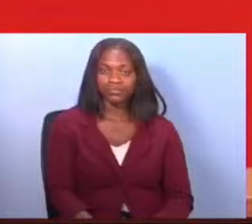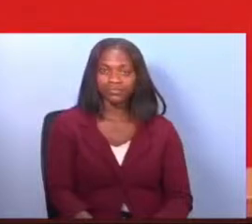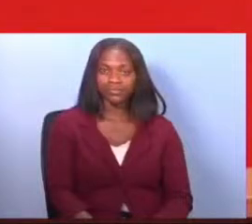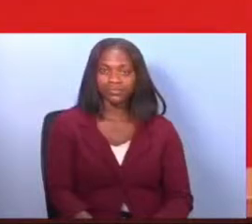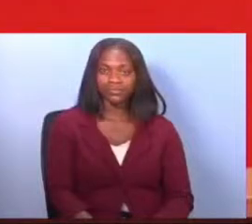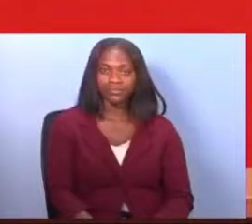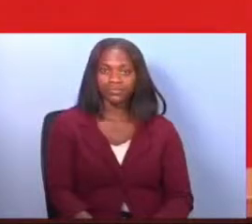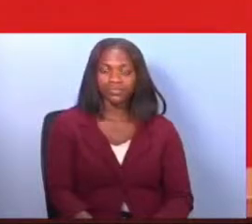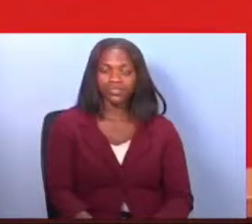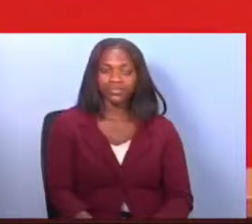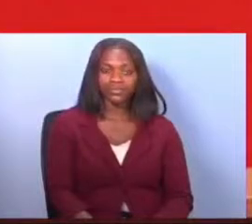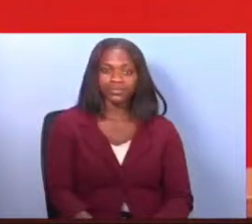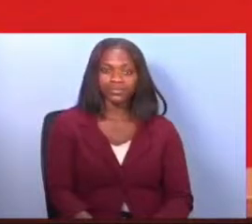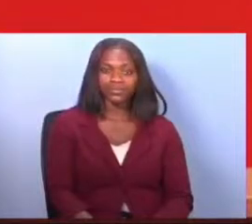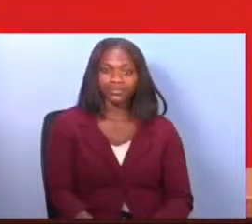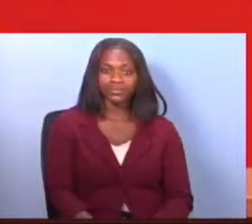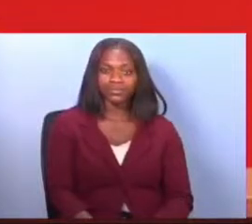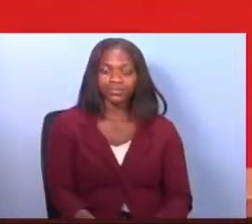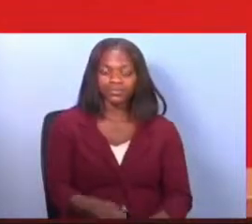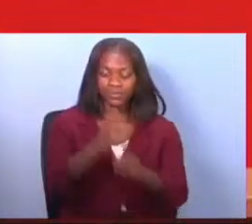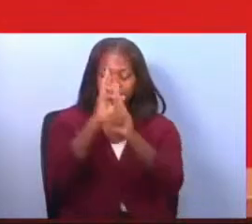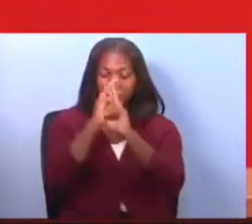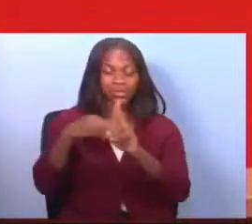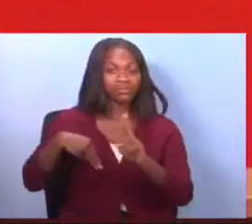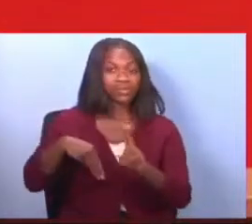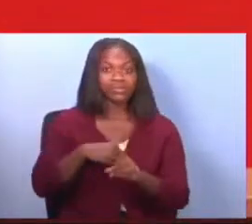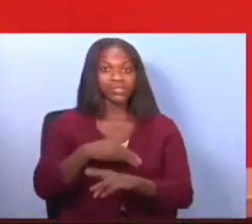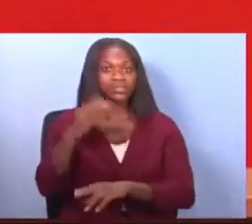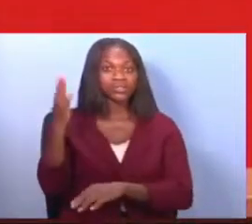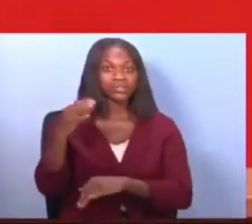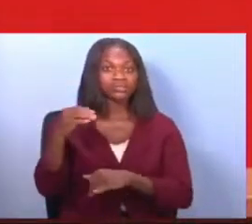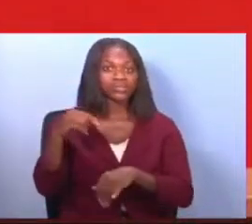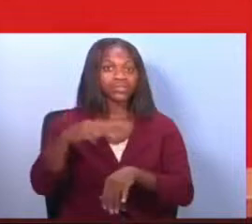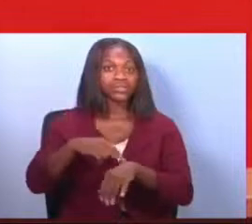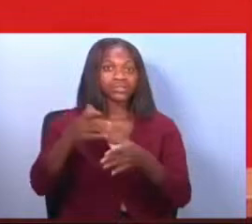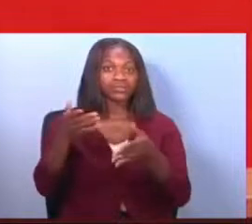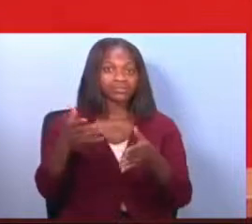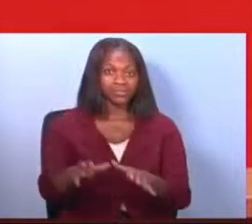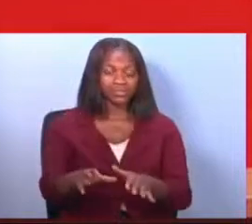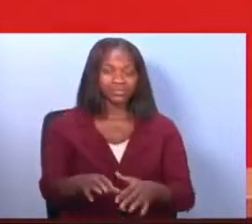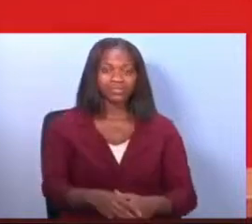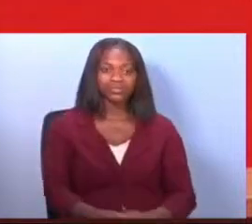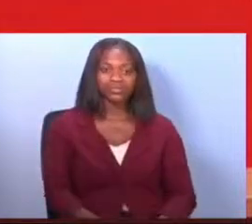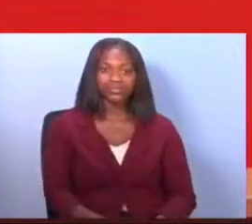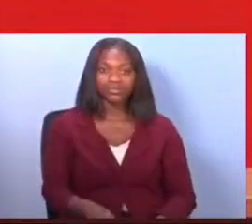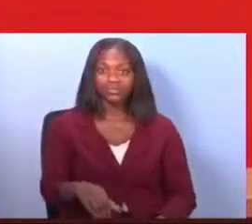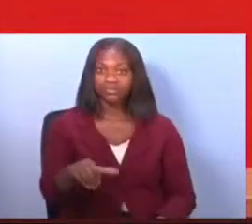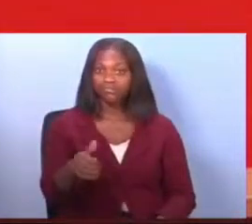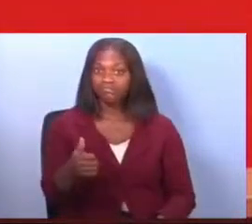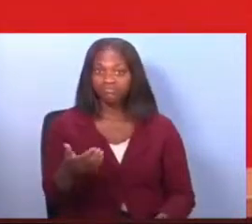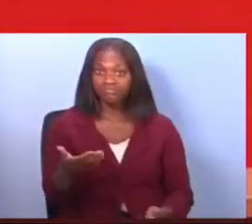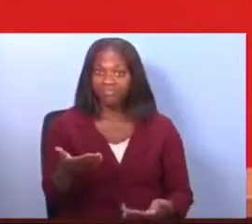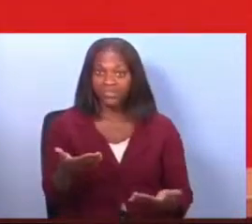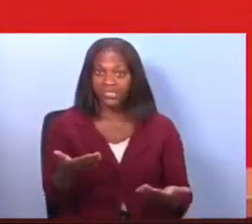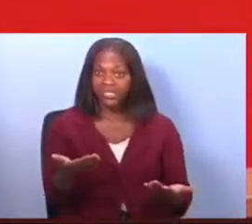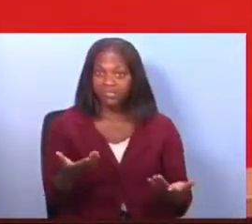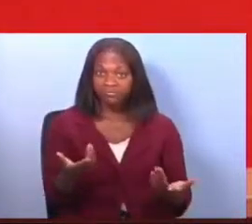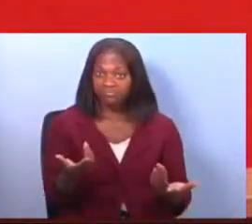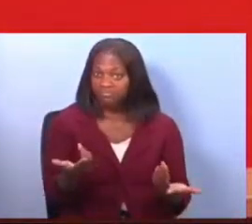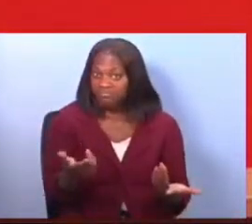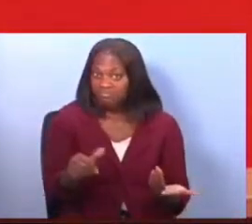Honourable members, statement time is ended. Any indication from the